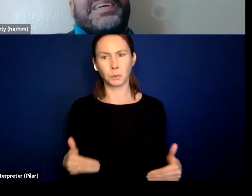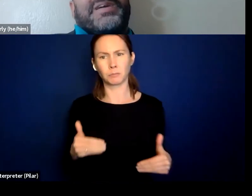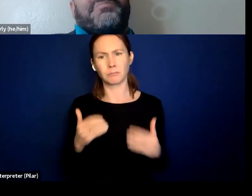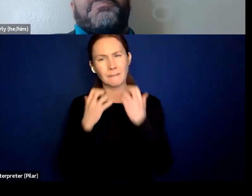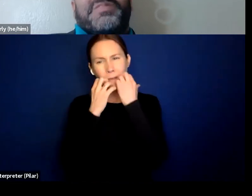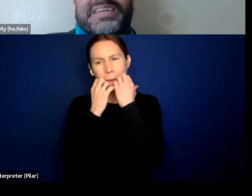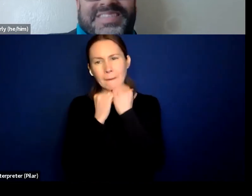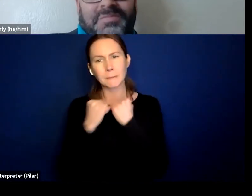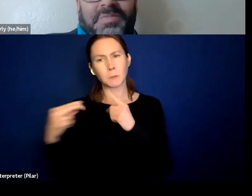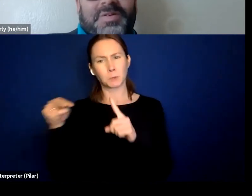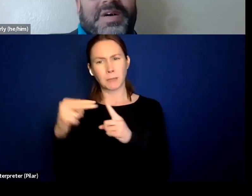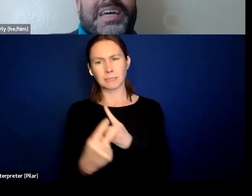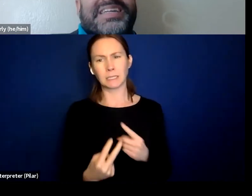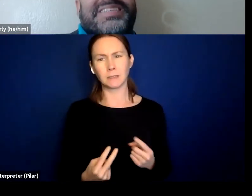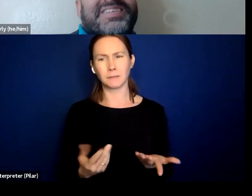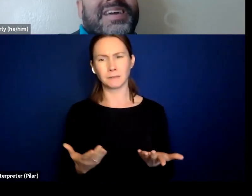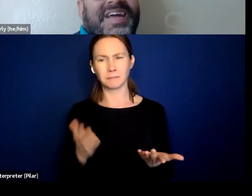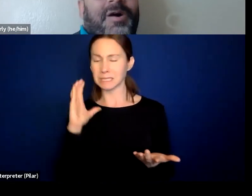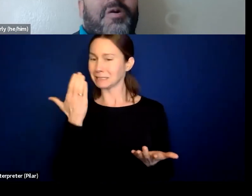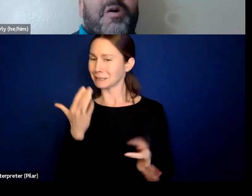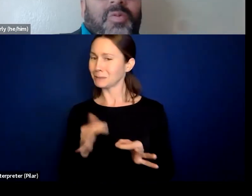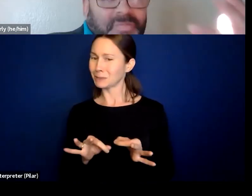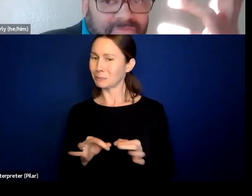may seem simple, but it's,